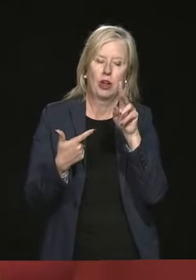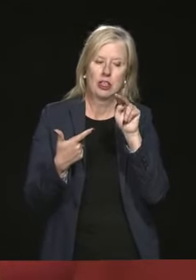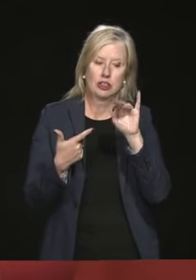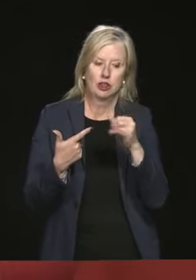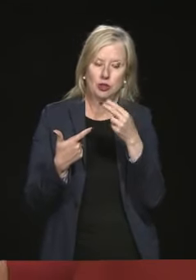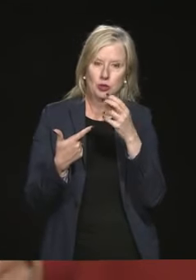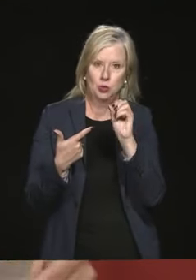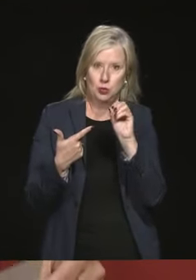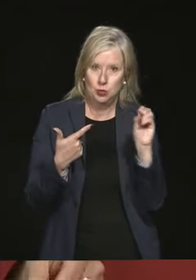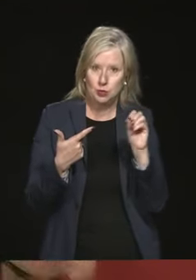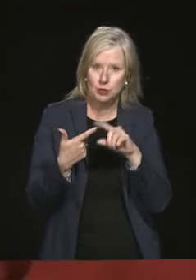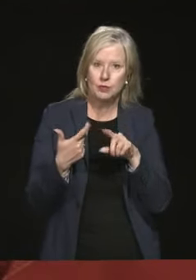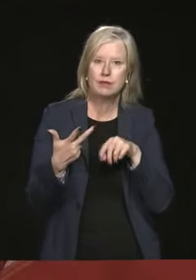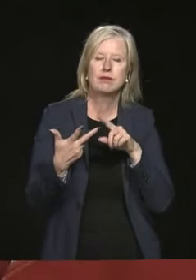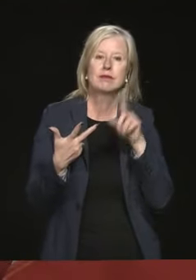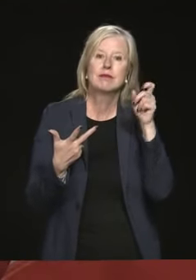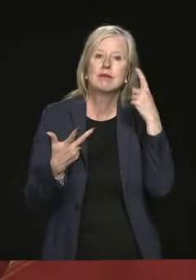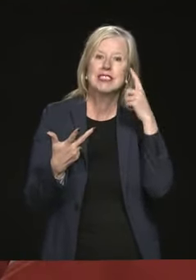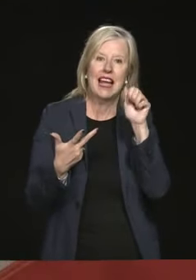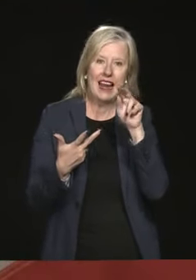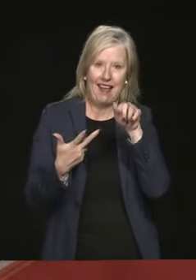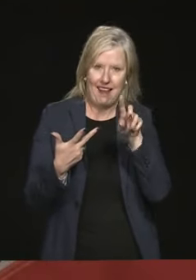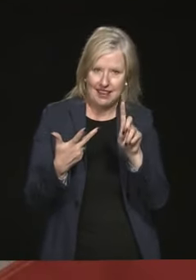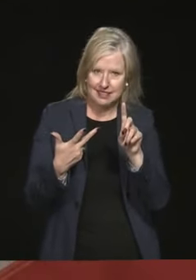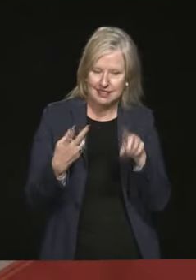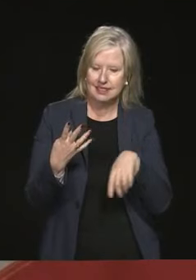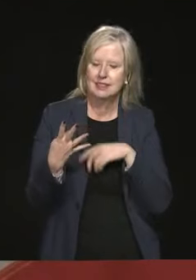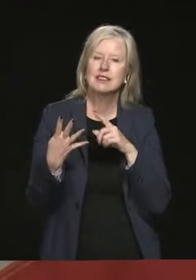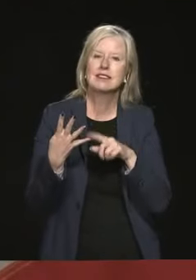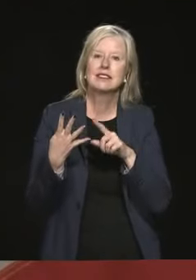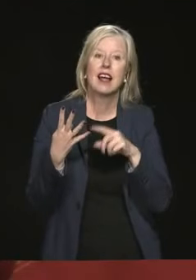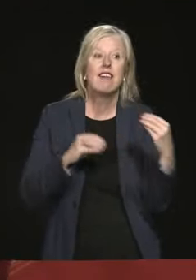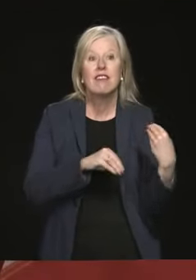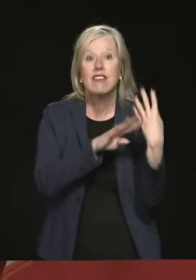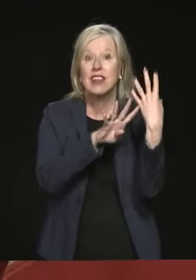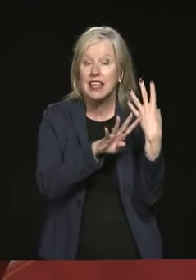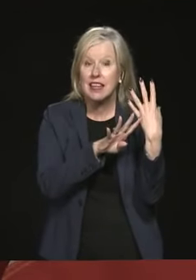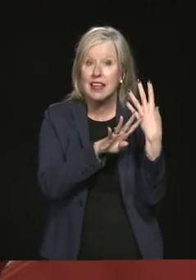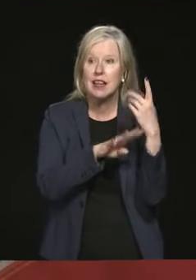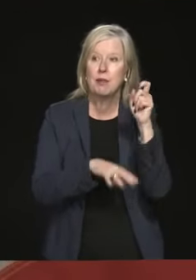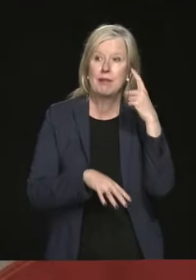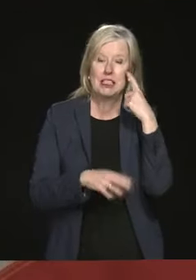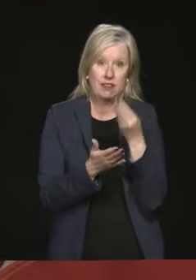Anita Anand, by video link, the Minister of Finance, Bill Morneau,